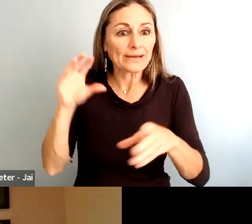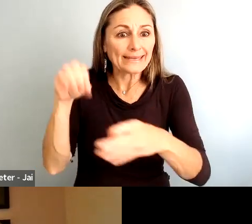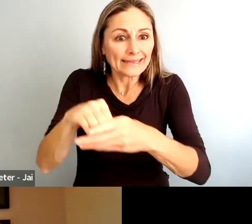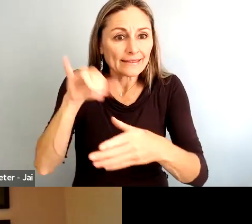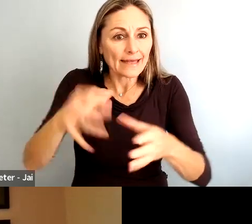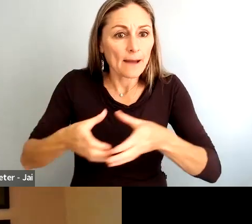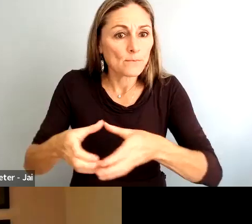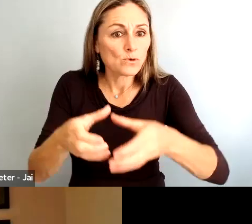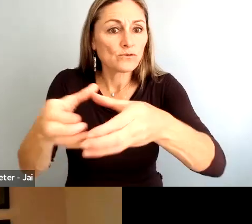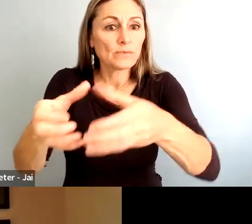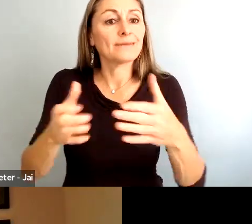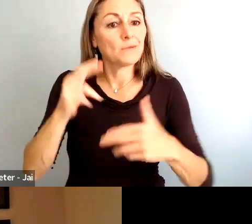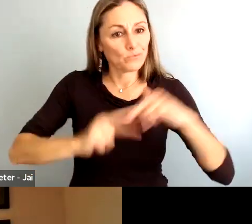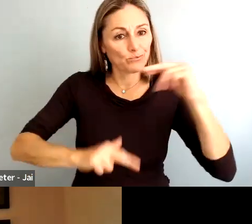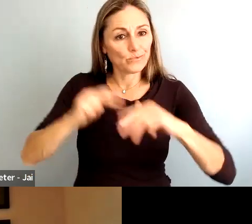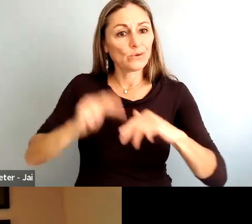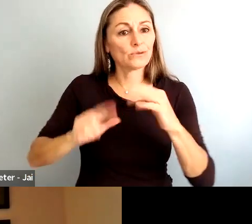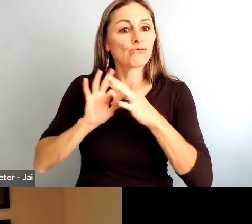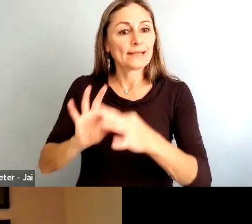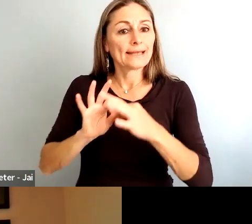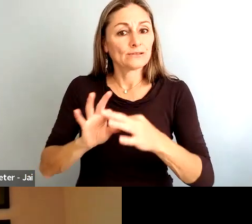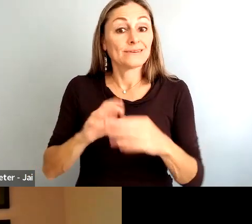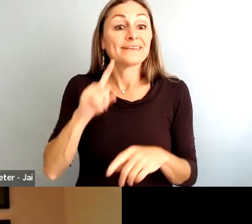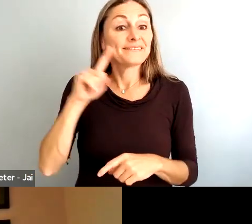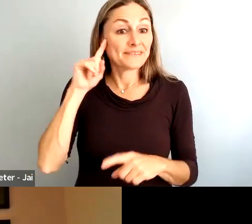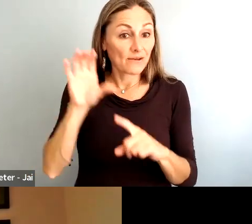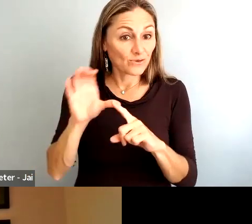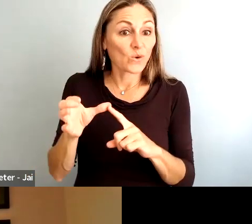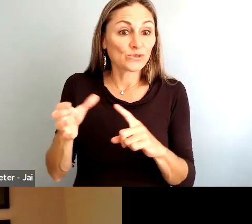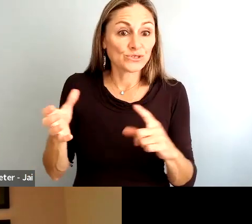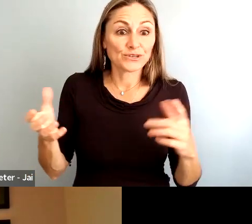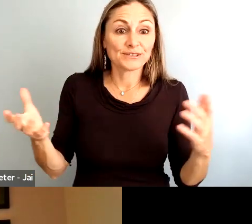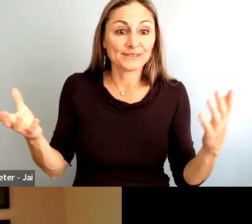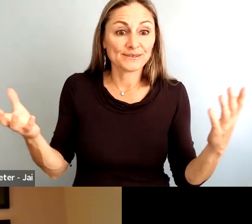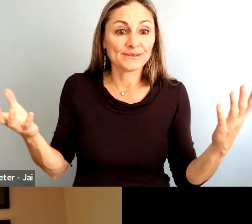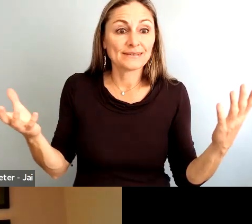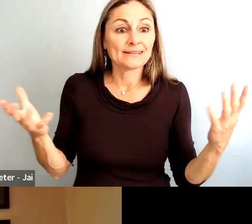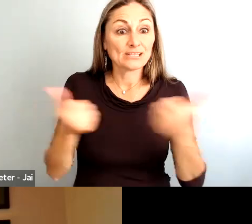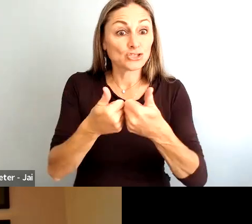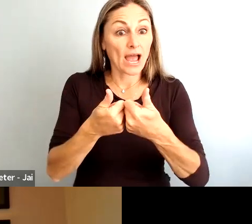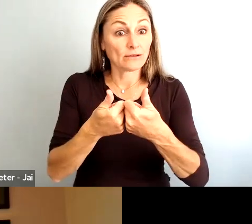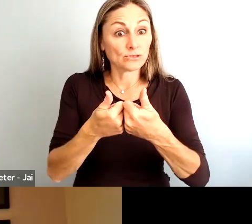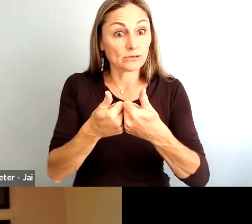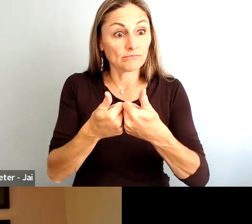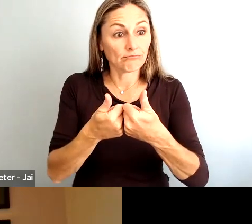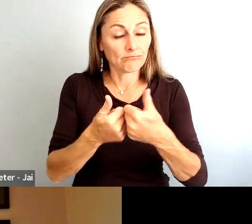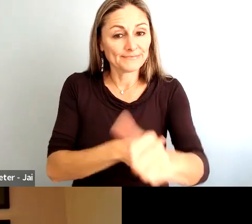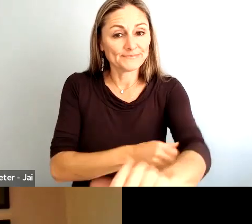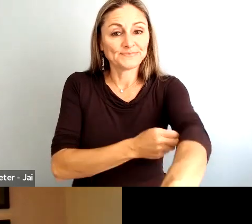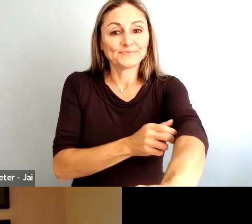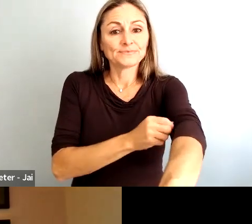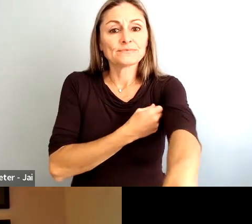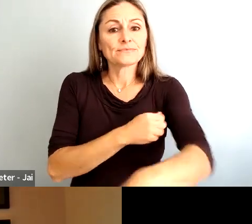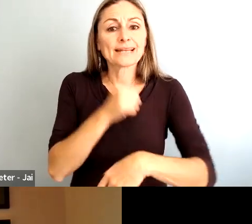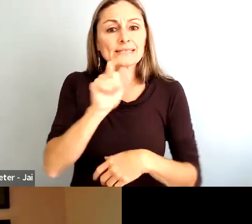those relationships. Deaf culture is challenging beyond just the